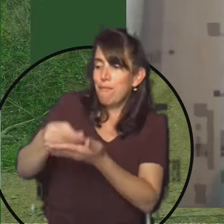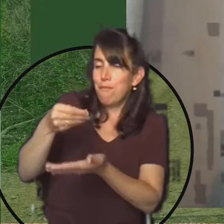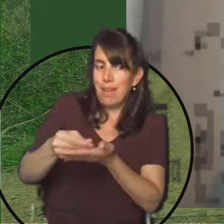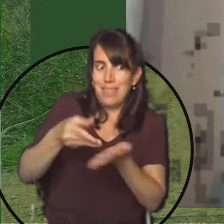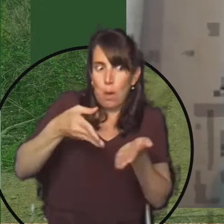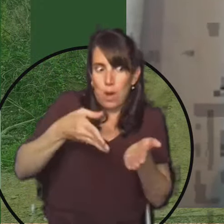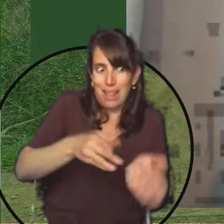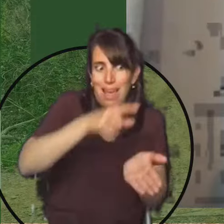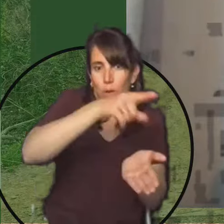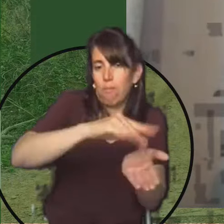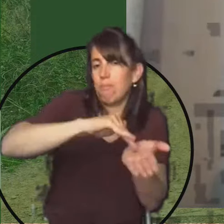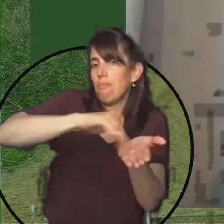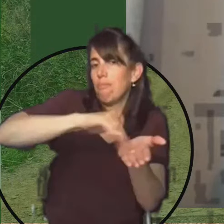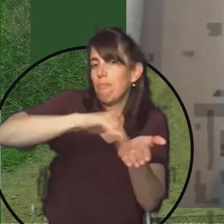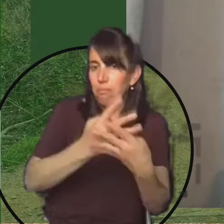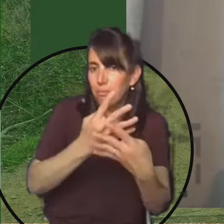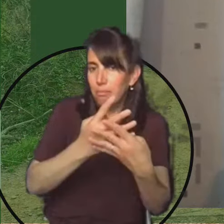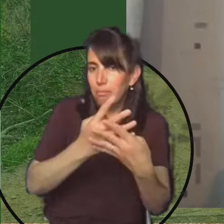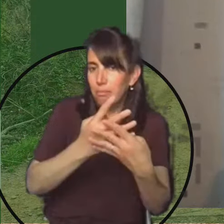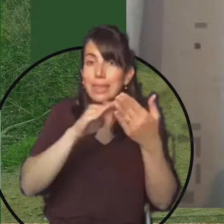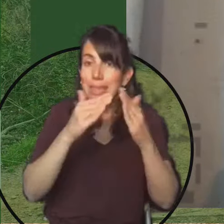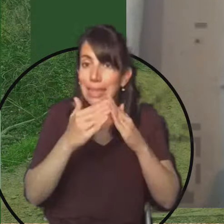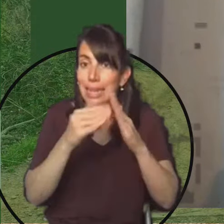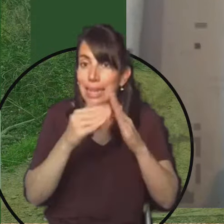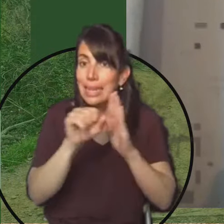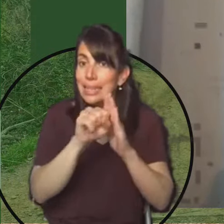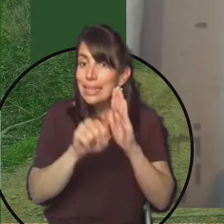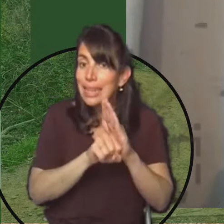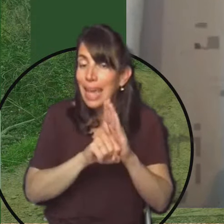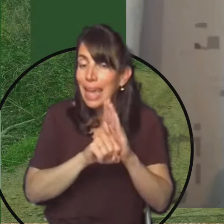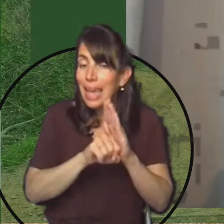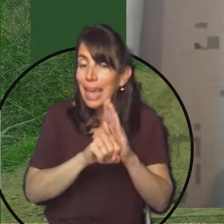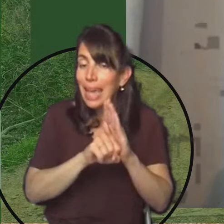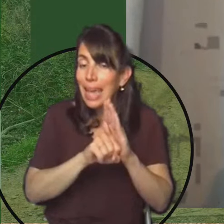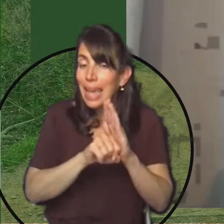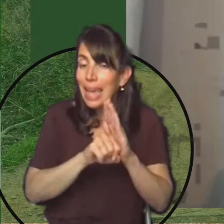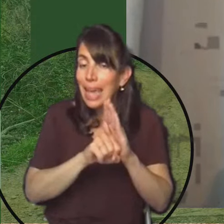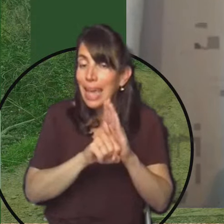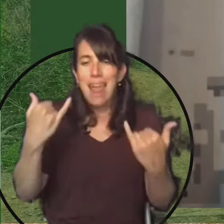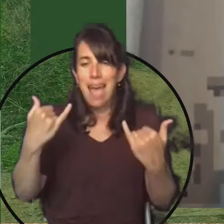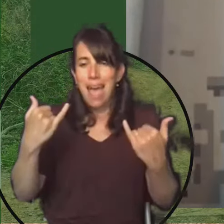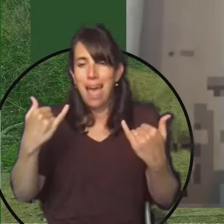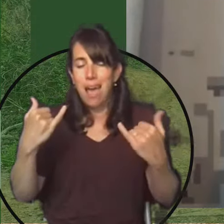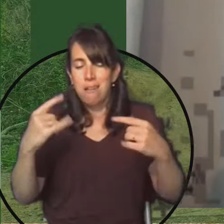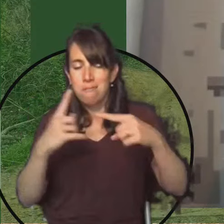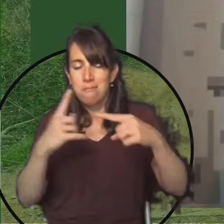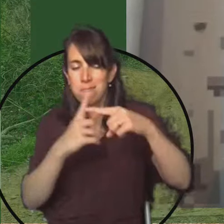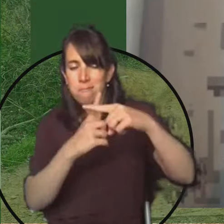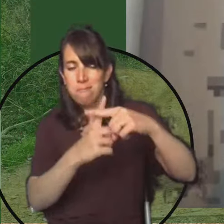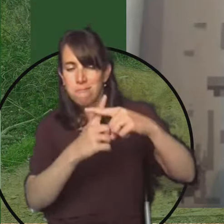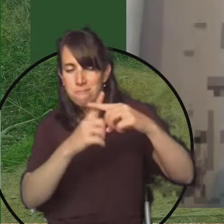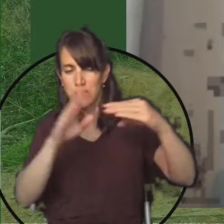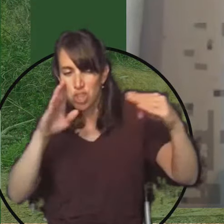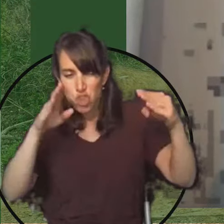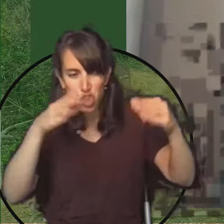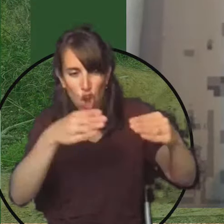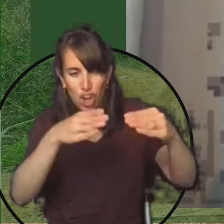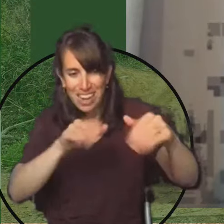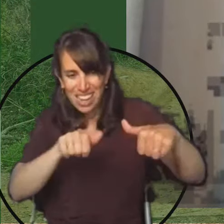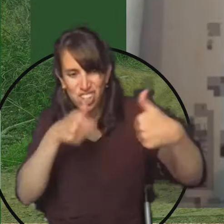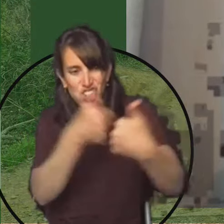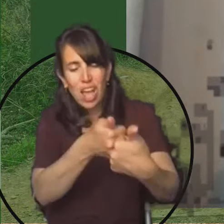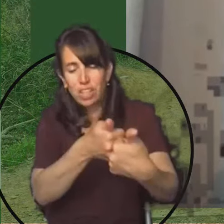the state, the federal government have targeted this infrastructure of organizing, of movement